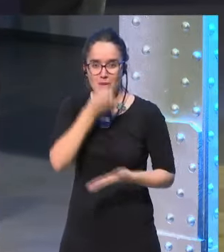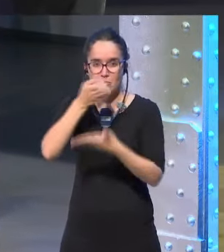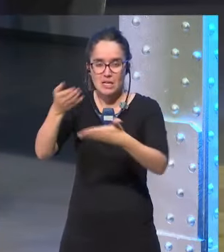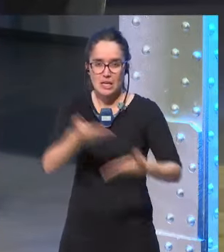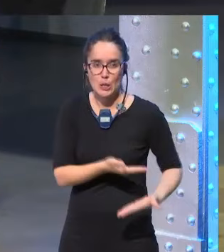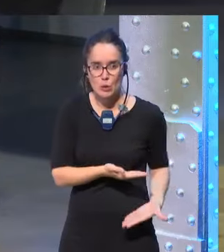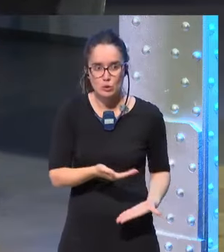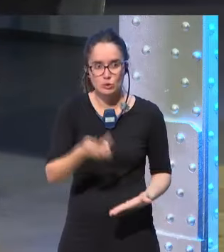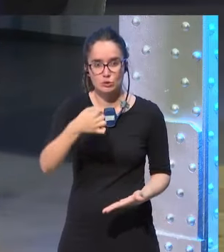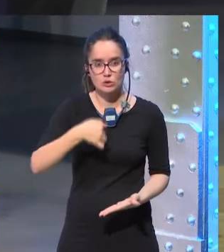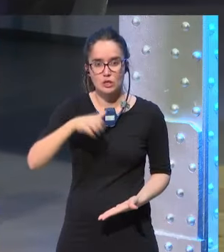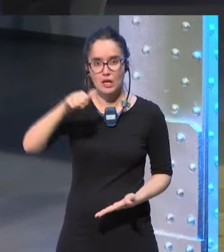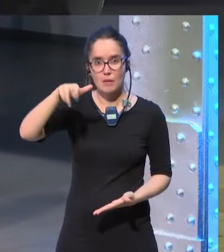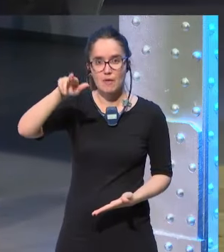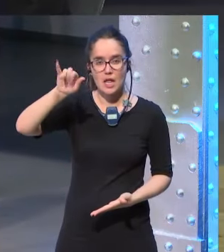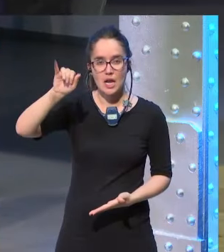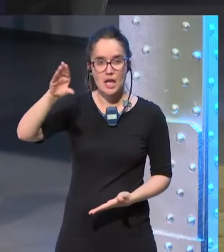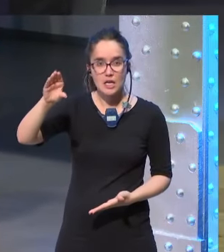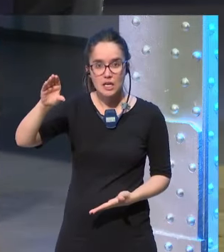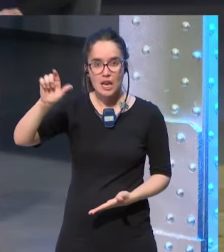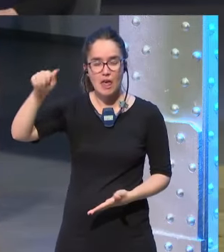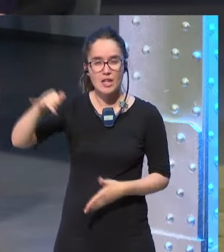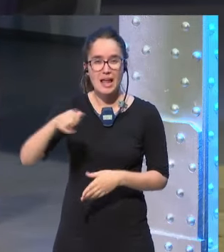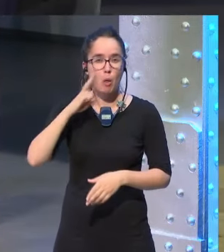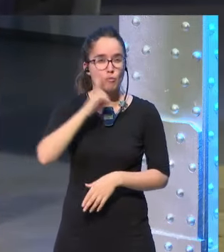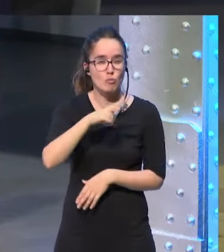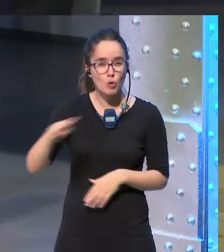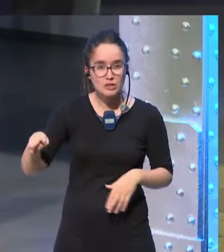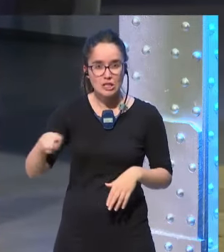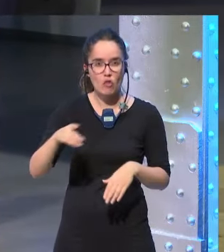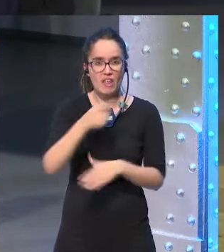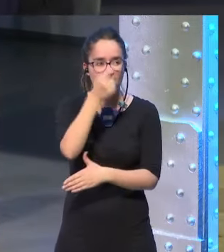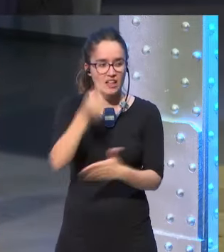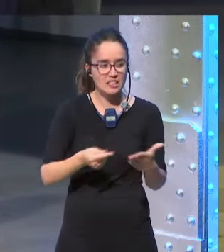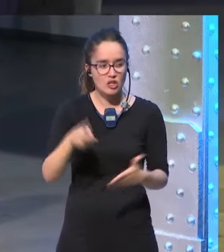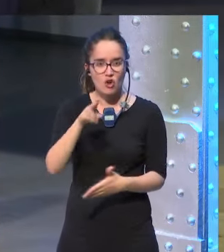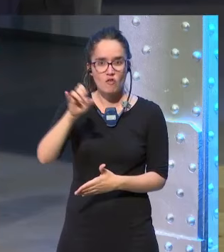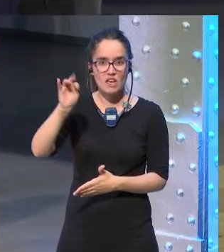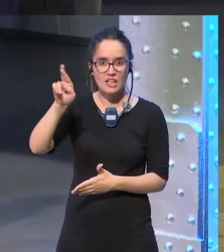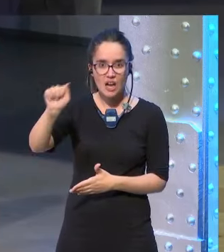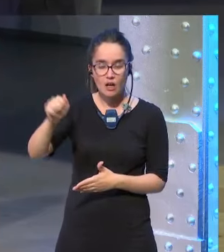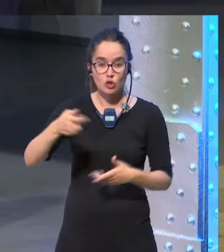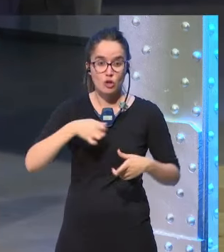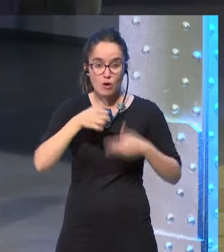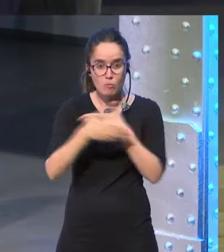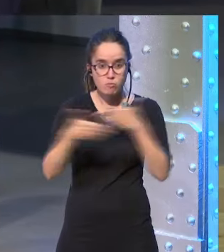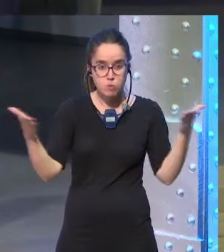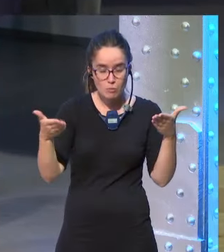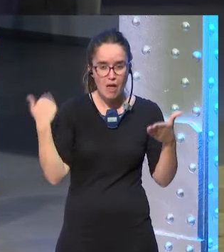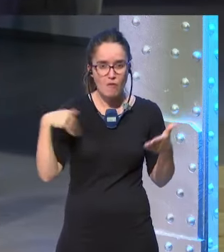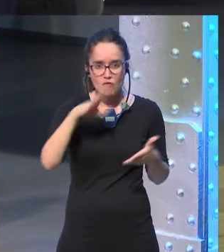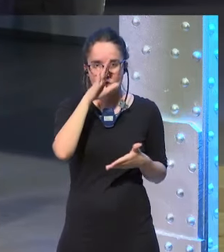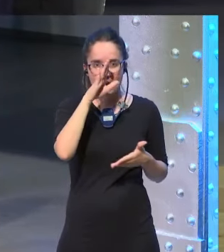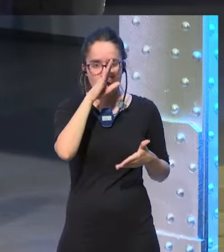Amelie Klein. I am from the Vitra Design Museum, and we opened a show on robots this February, which is why I'm here.